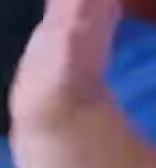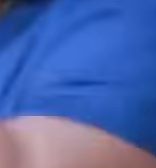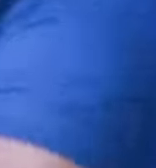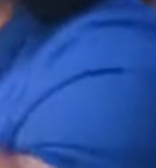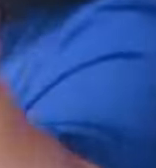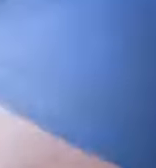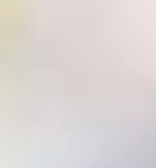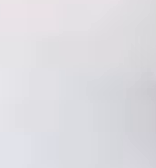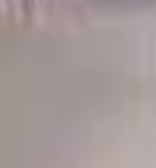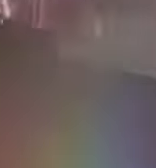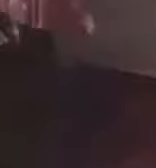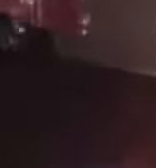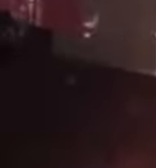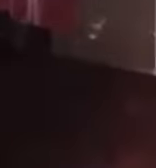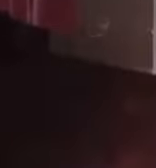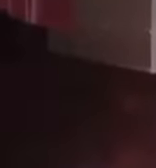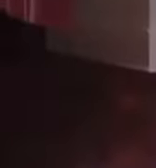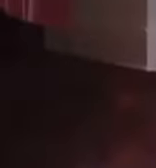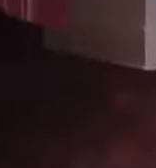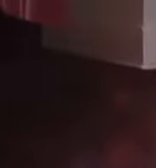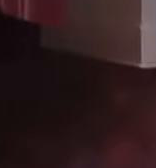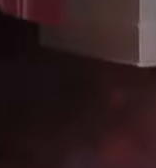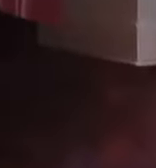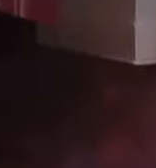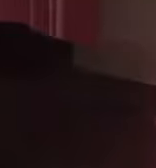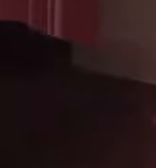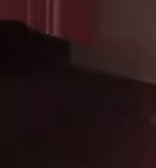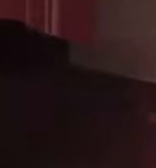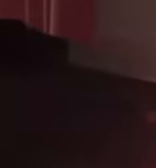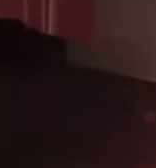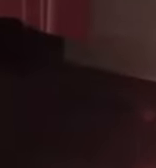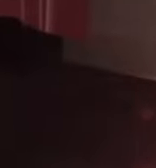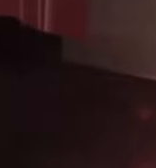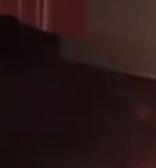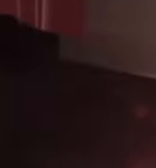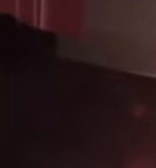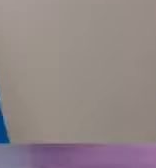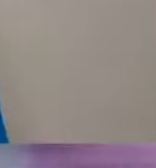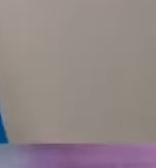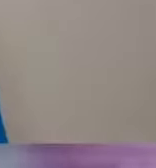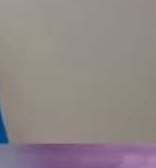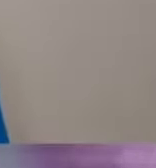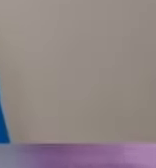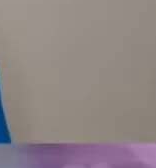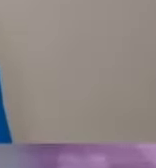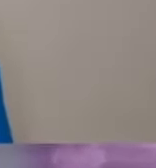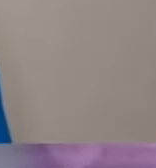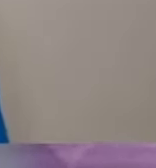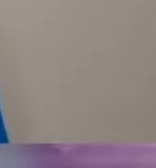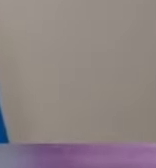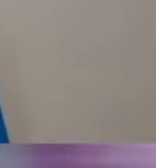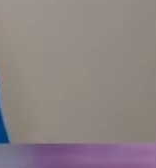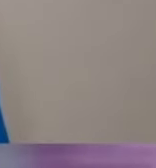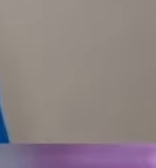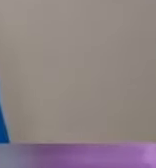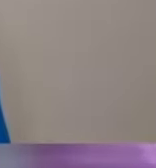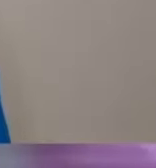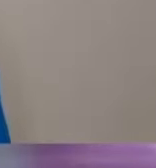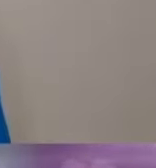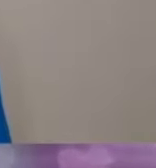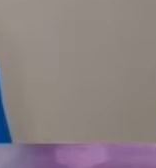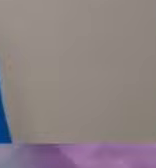lahat ng laban mo. Little Princess, world premiere January 10. Hello mga kapuso, this is Princess